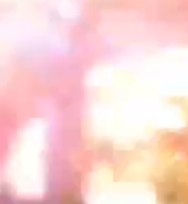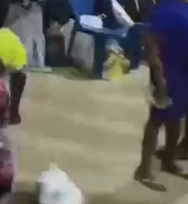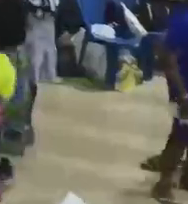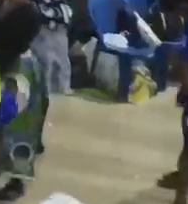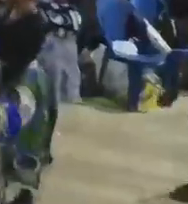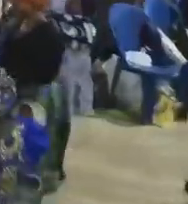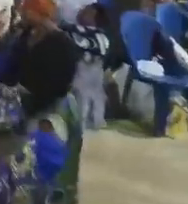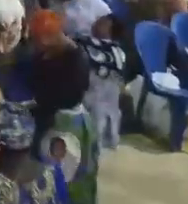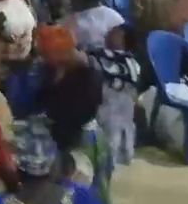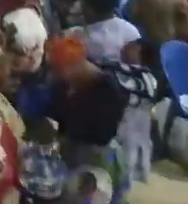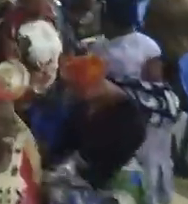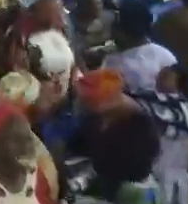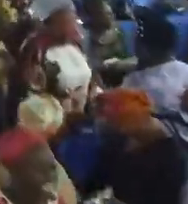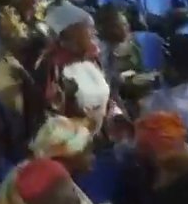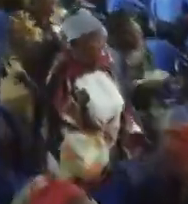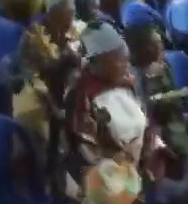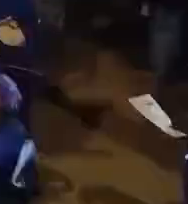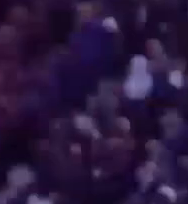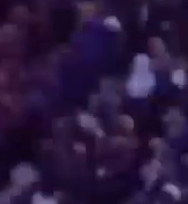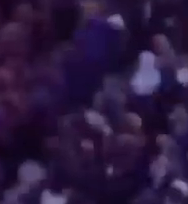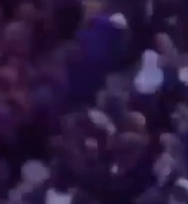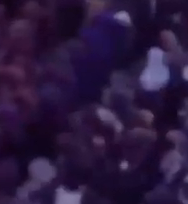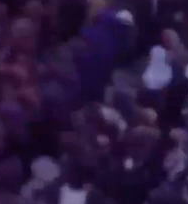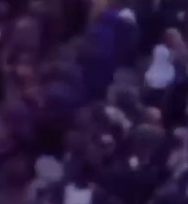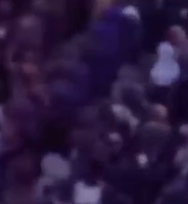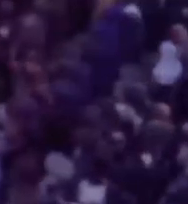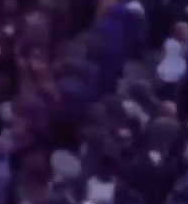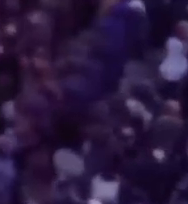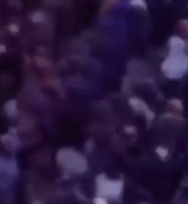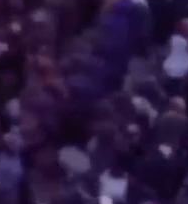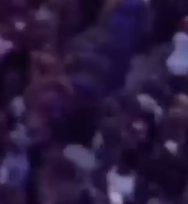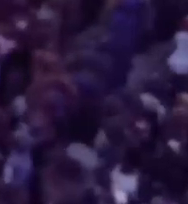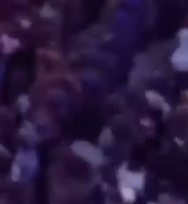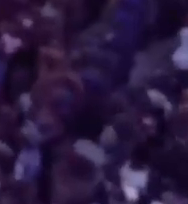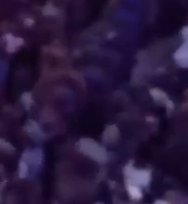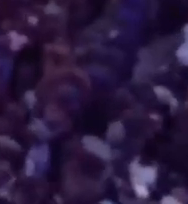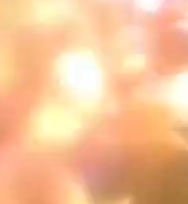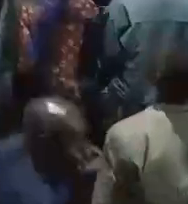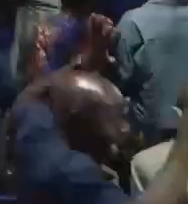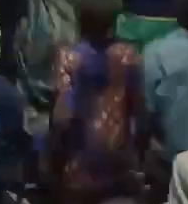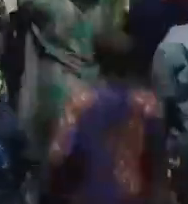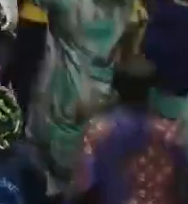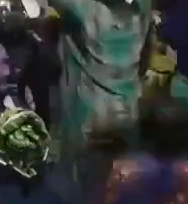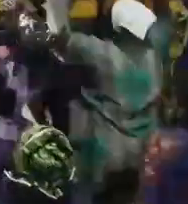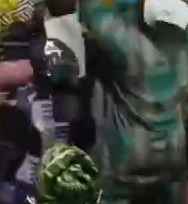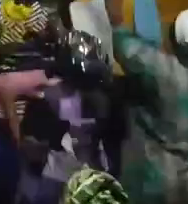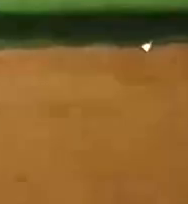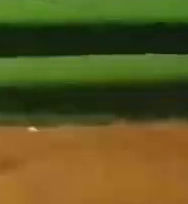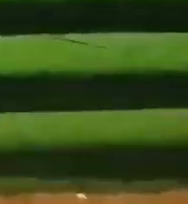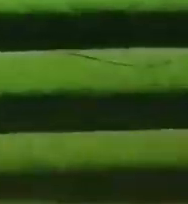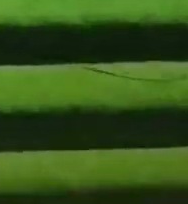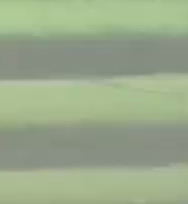jábọ́ èrò kẹtíkẹtì ní national camp ló fún wa pẹ́ ap junction ló fún wa pẹ́ bus stop ló fún wa pẹ́ ìpínlẹ̀ ogun jésù retí ìwọ náà máa